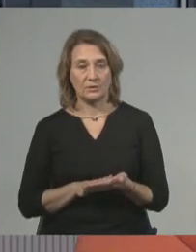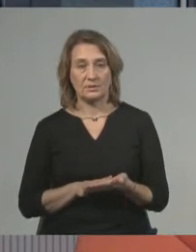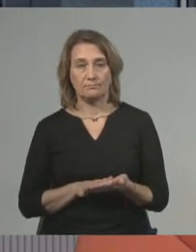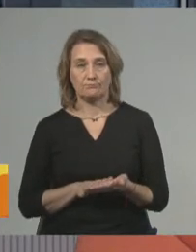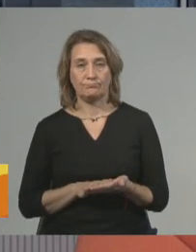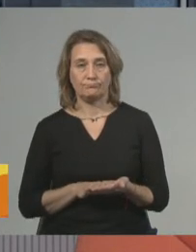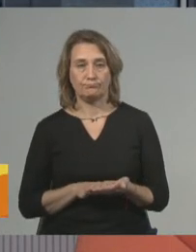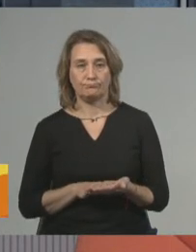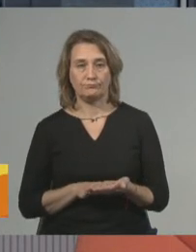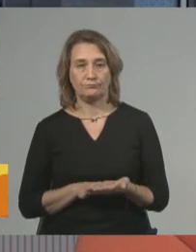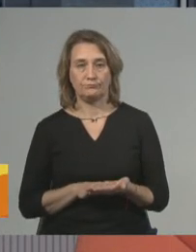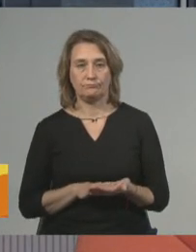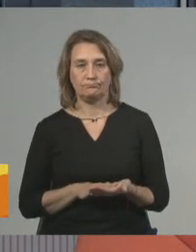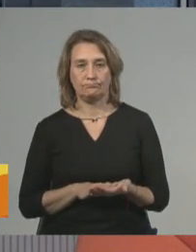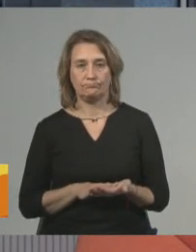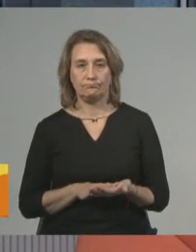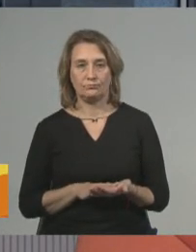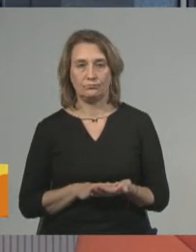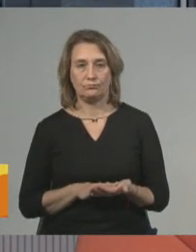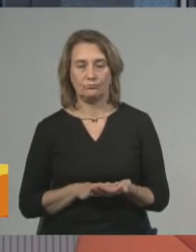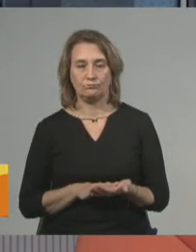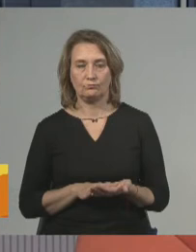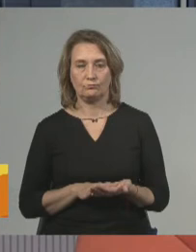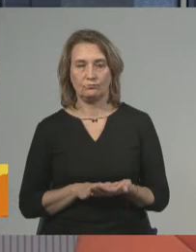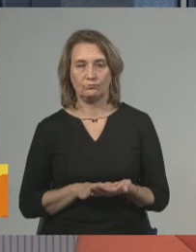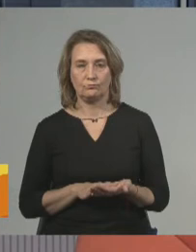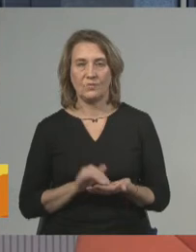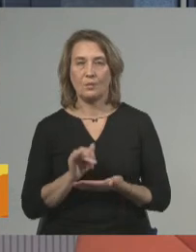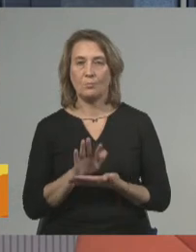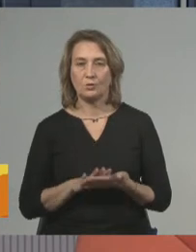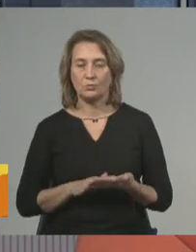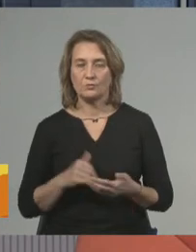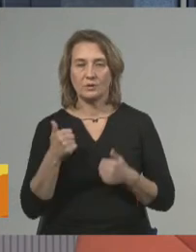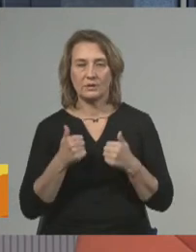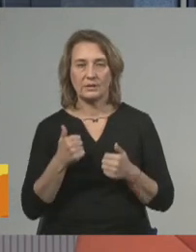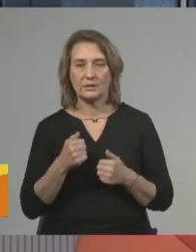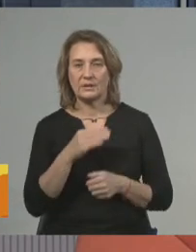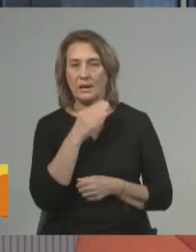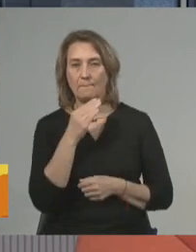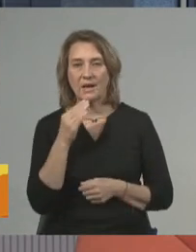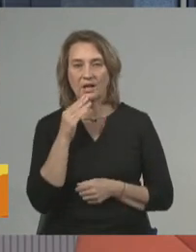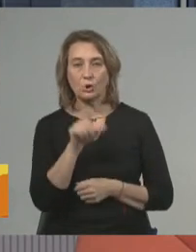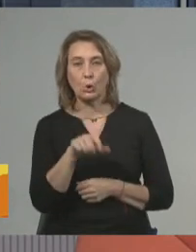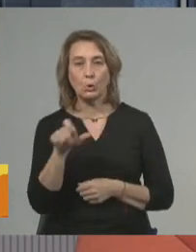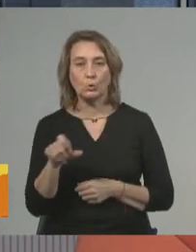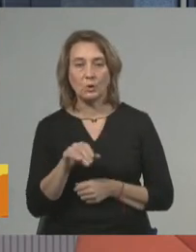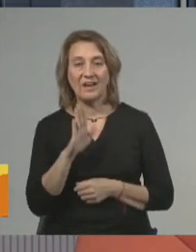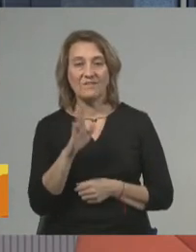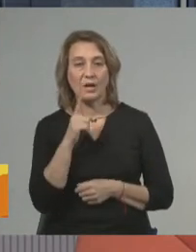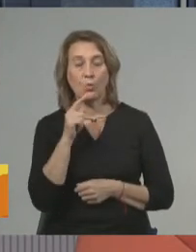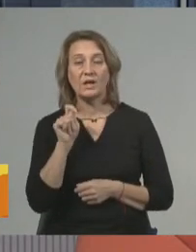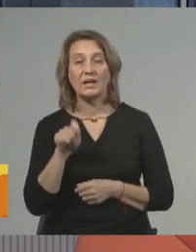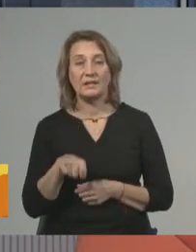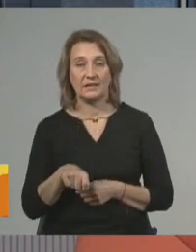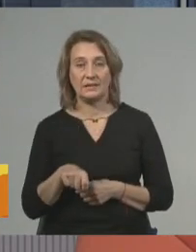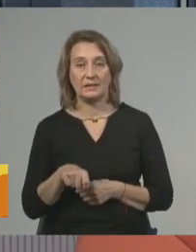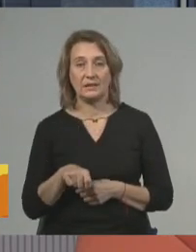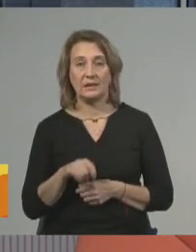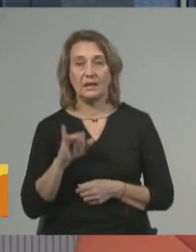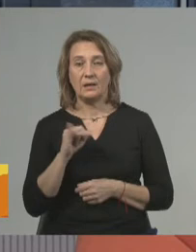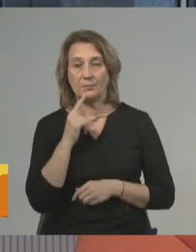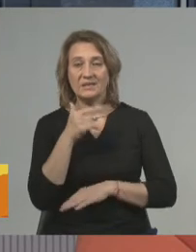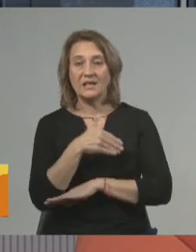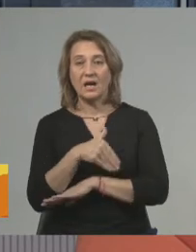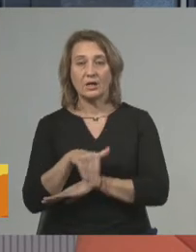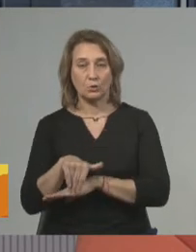ukraine but also many supporters of ukraine abroad to very much downplay the issue of the far